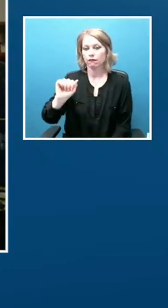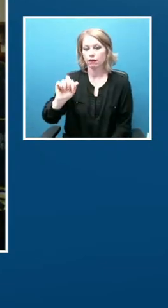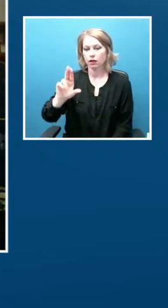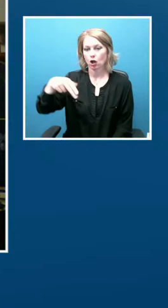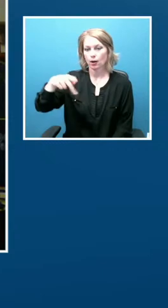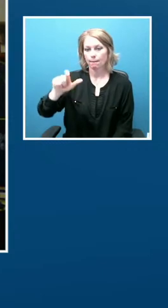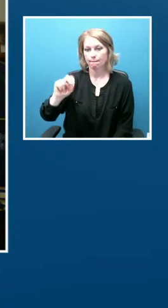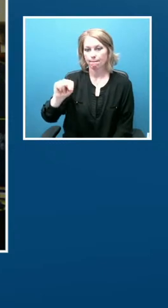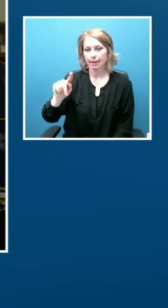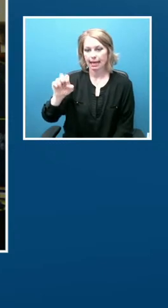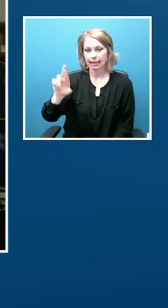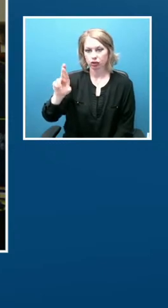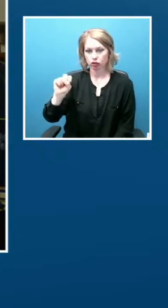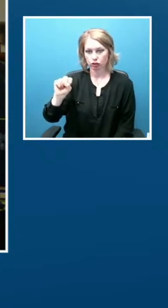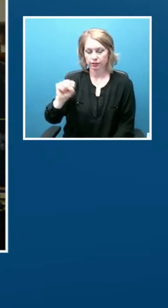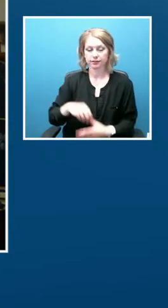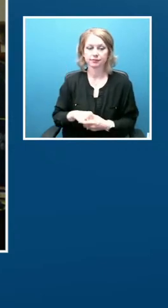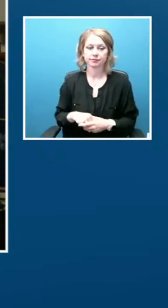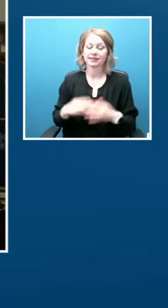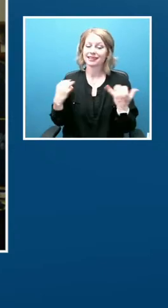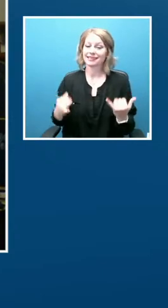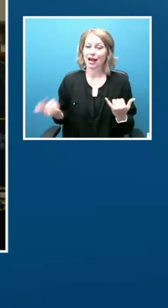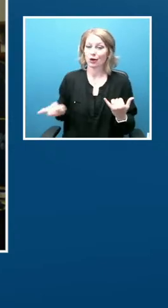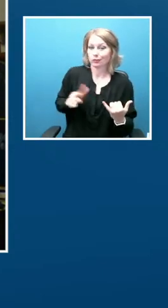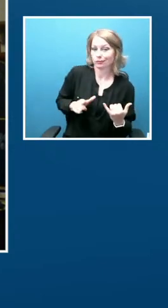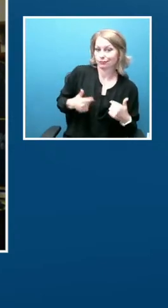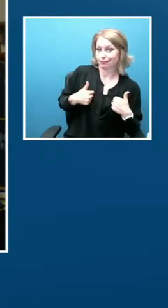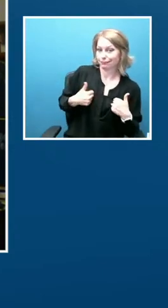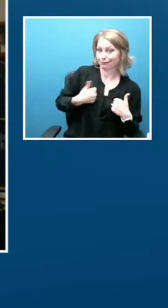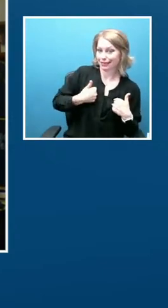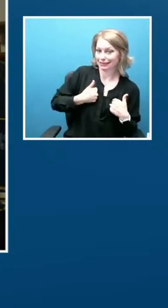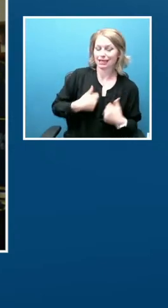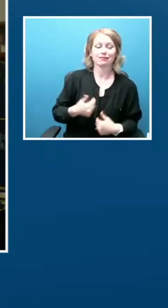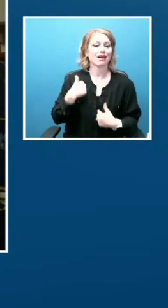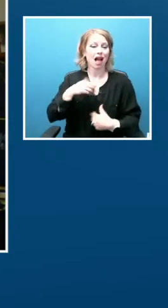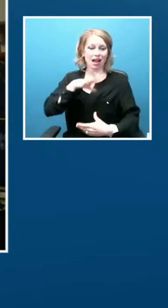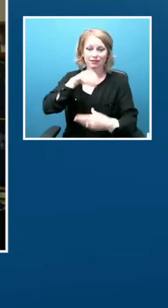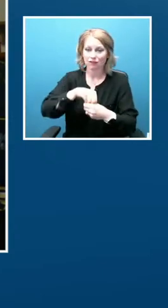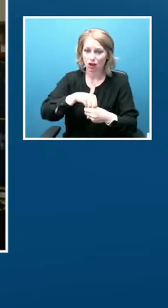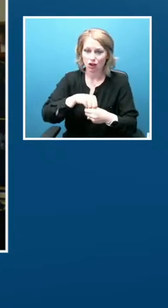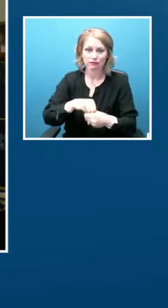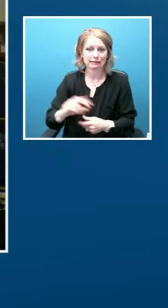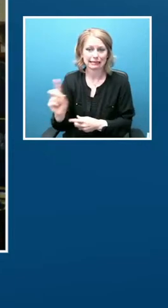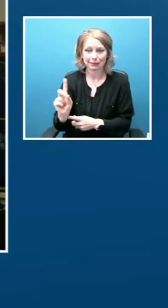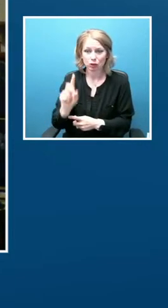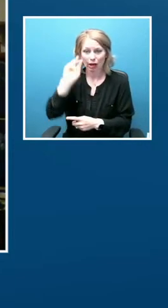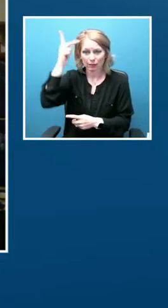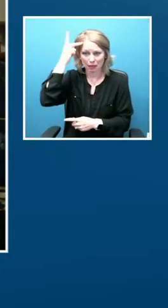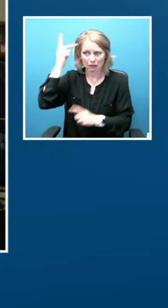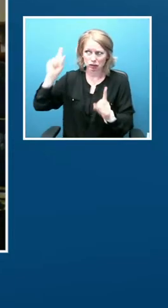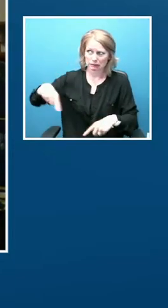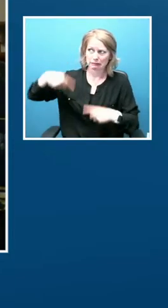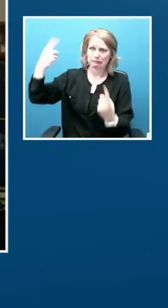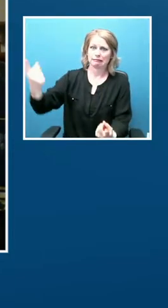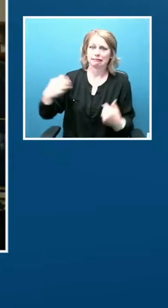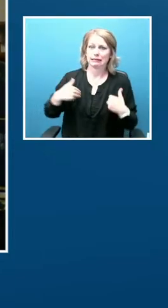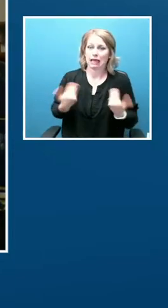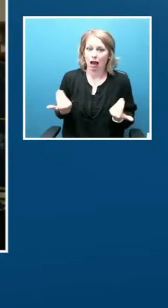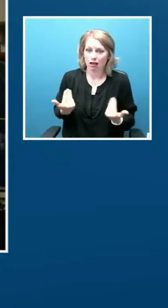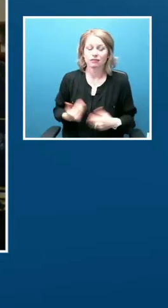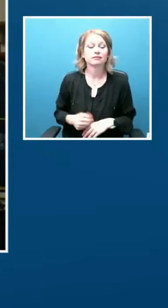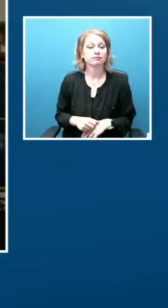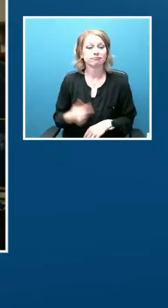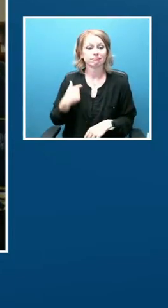Now I'm going to move on to myself. I've been involved in Democratic politics since a young age. I grew up with a single